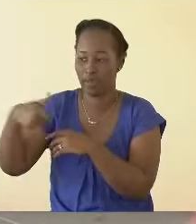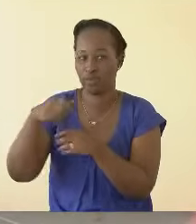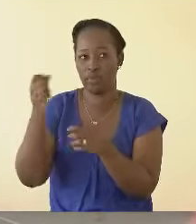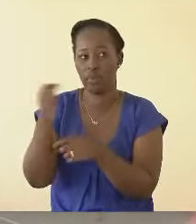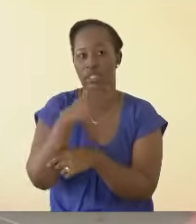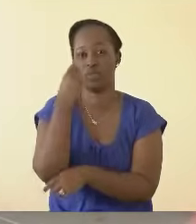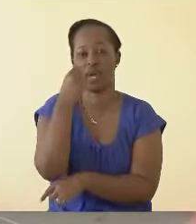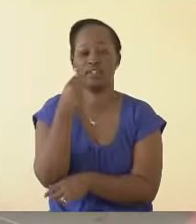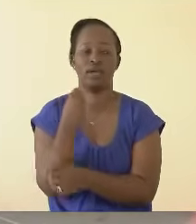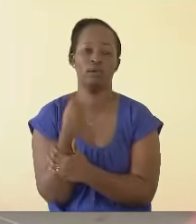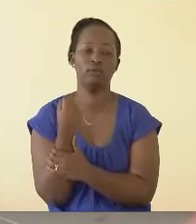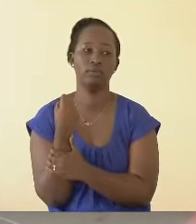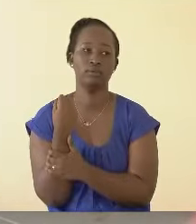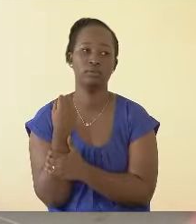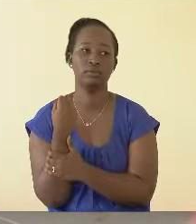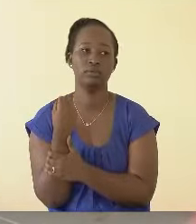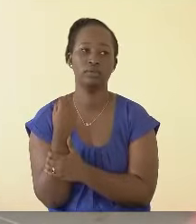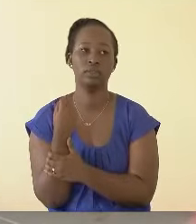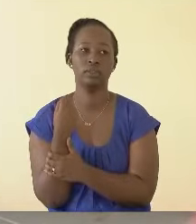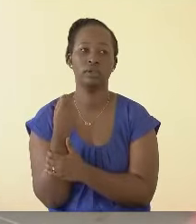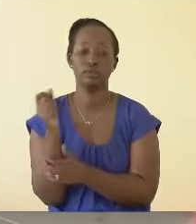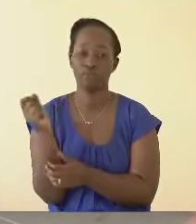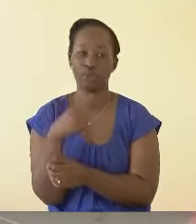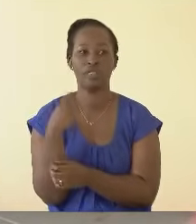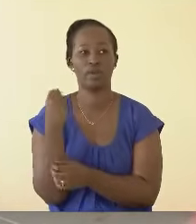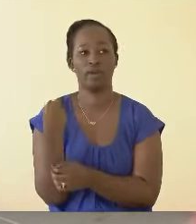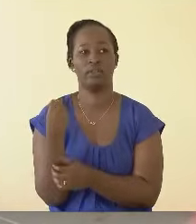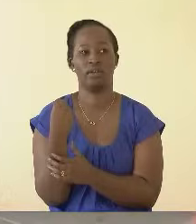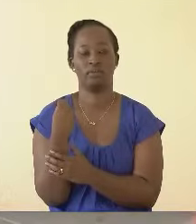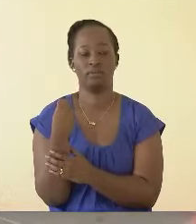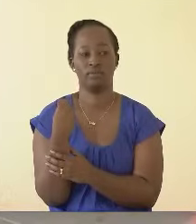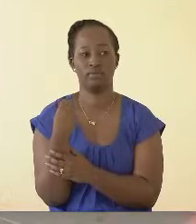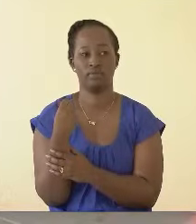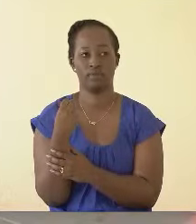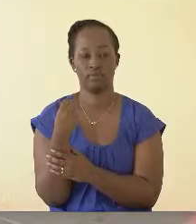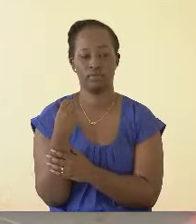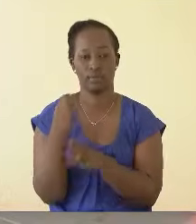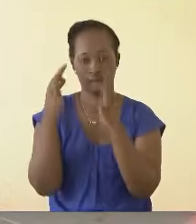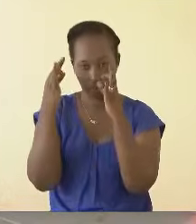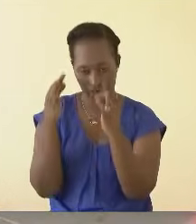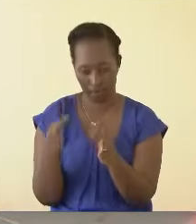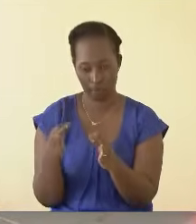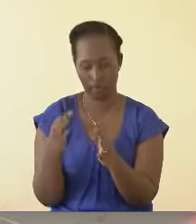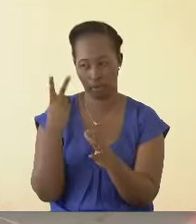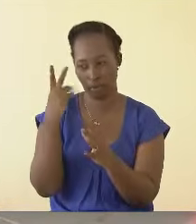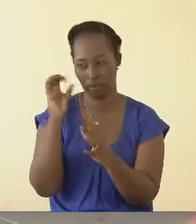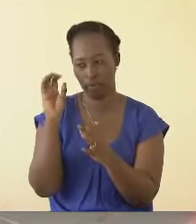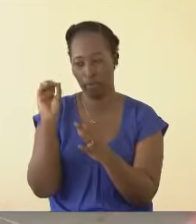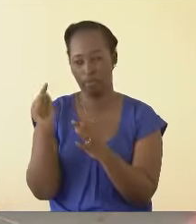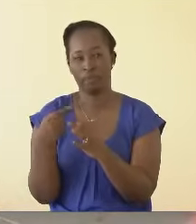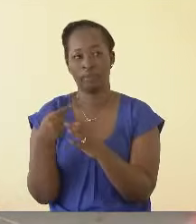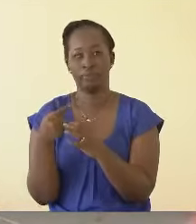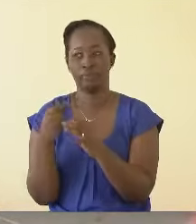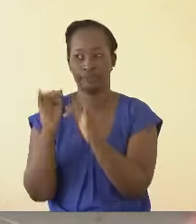in May. Still in May, because they're saying per month, goods worth 200,000 were sold on